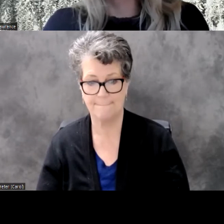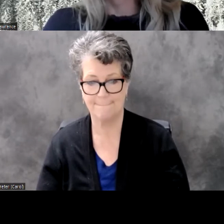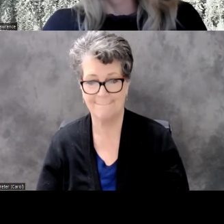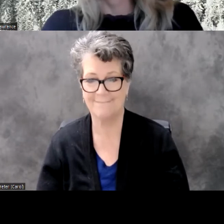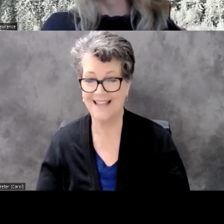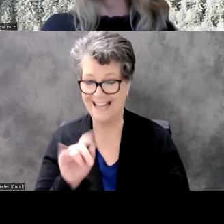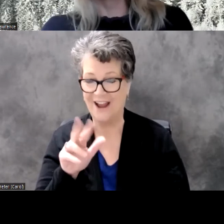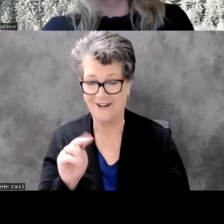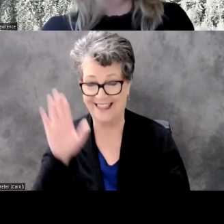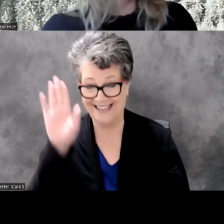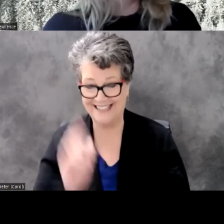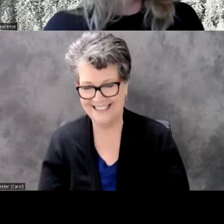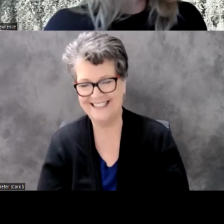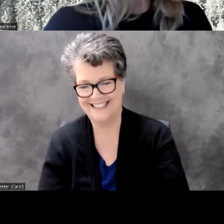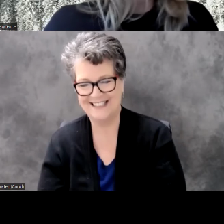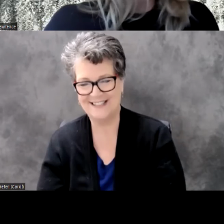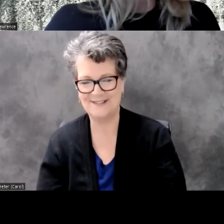Carolyn.